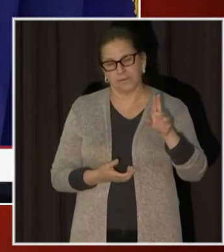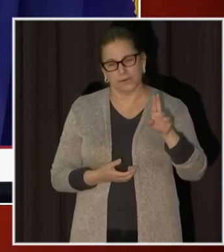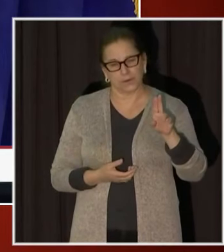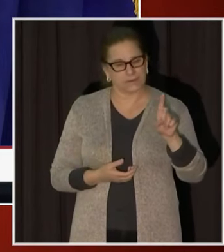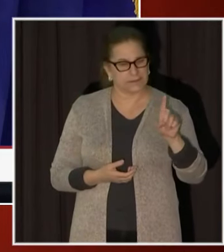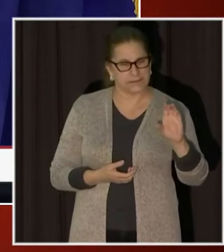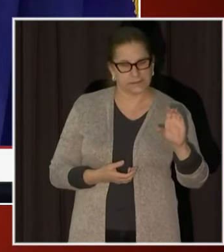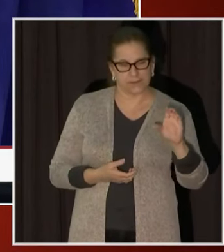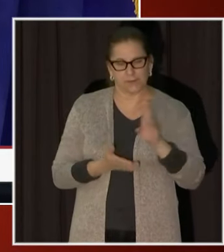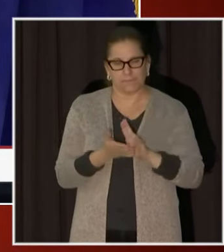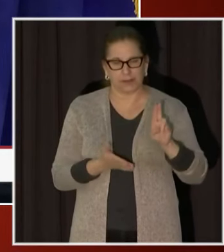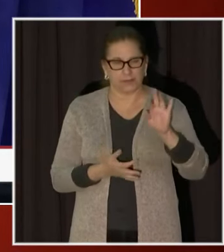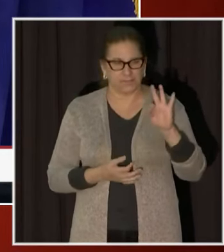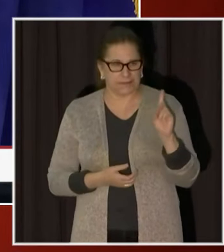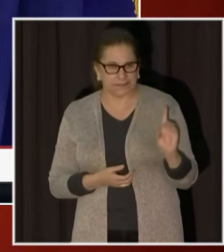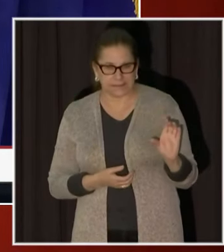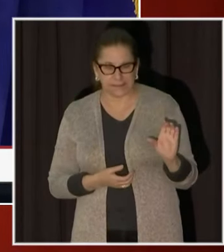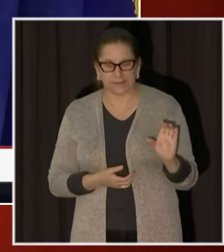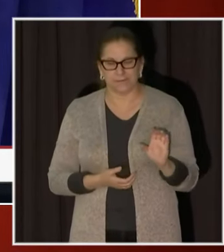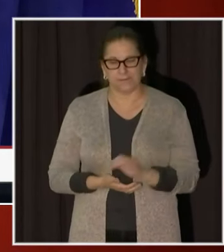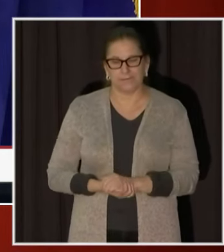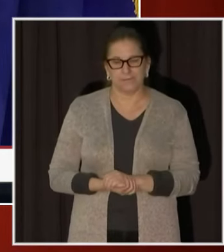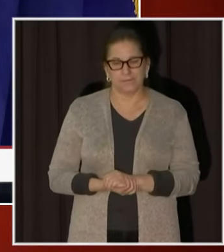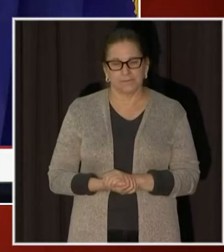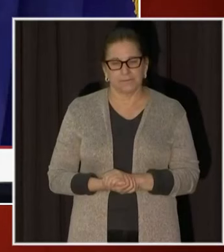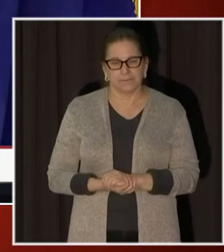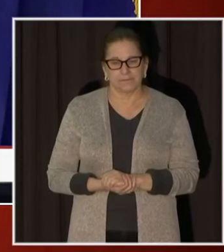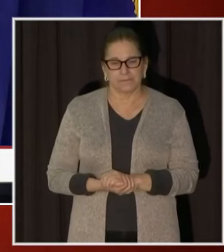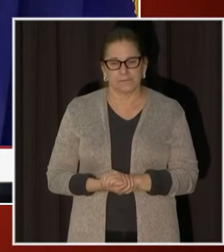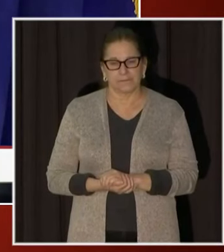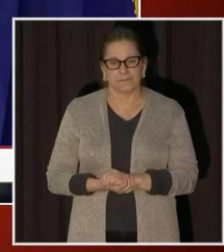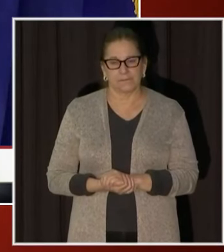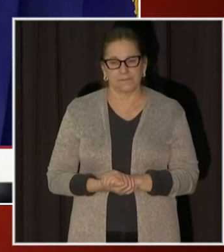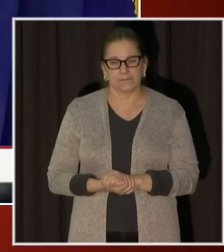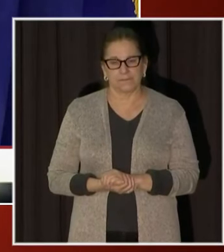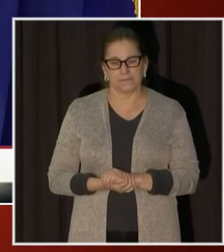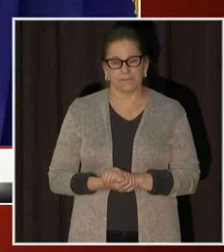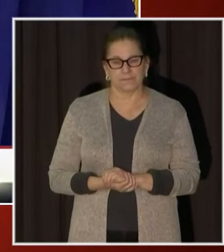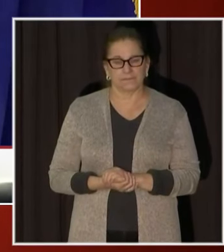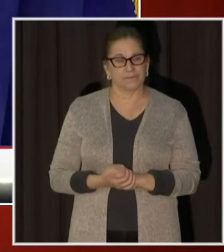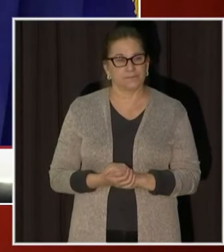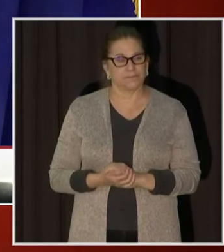University of the District of Columbia Faculty Association and the National Educational